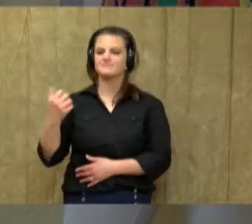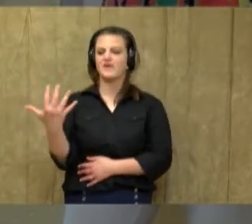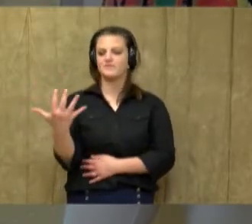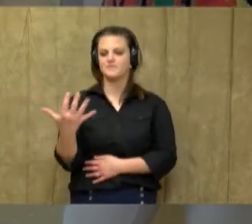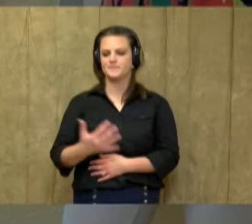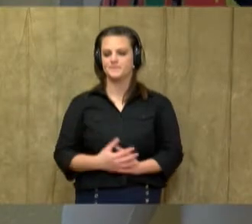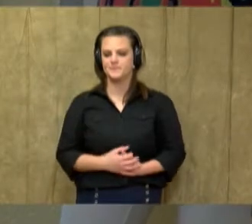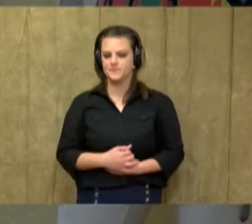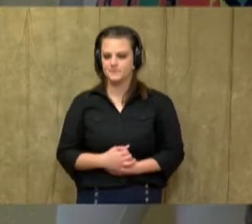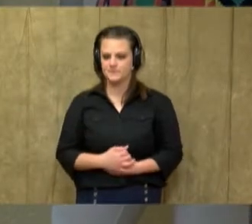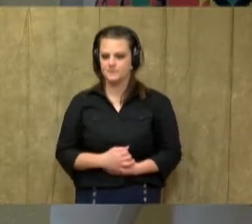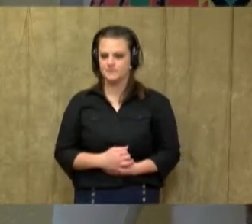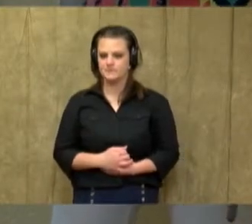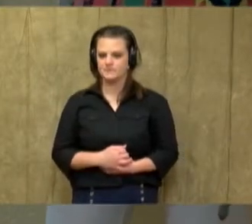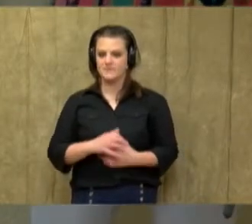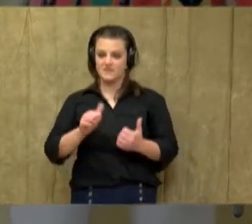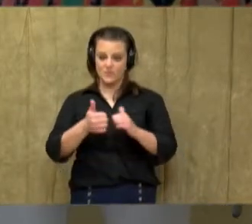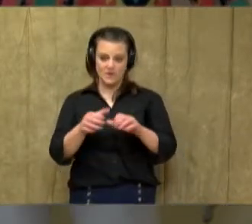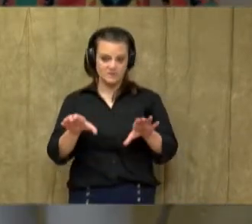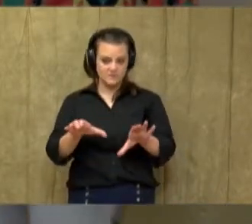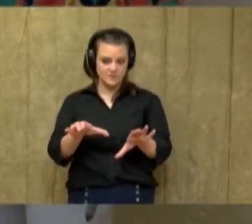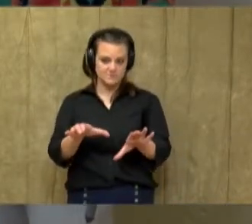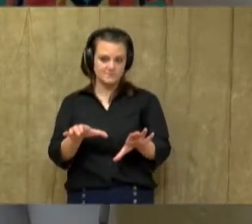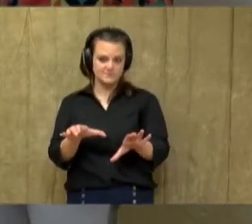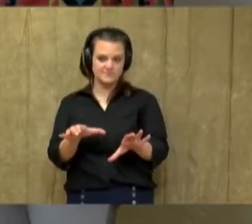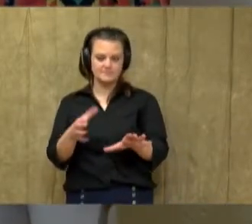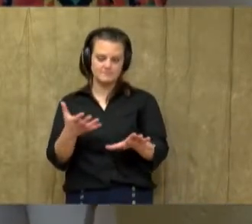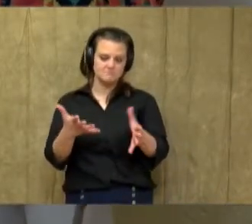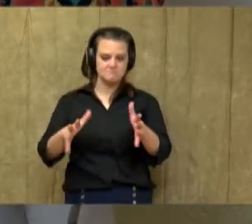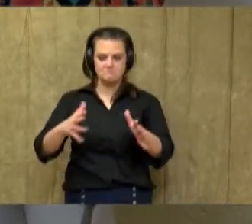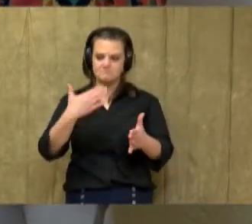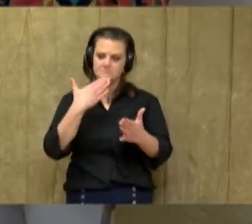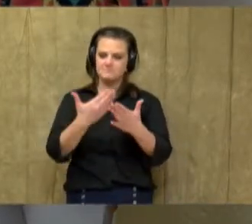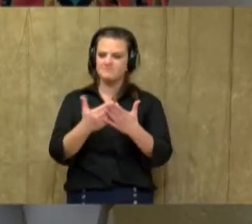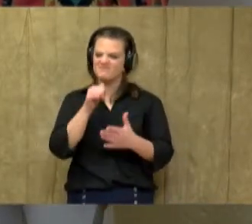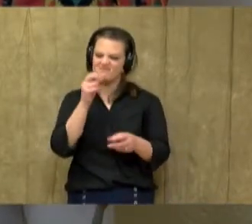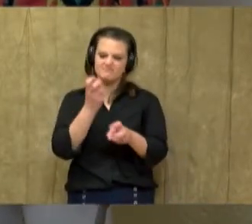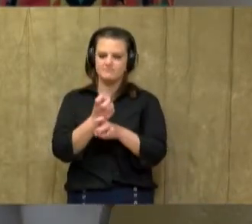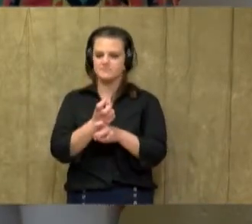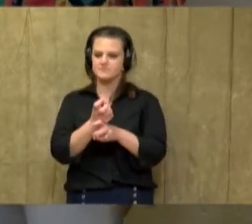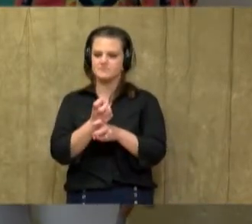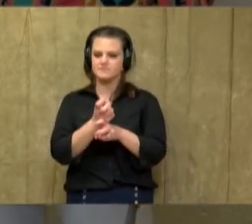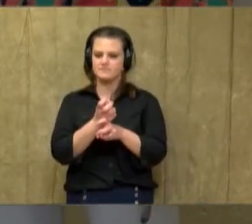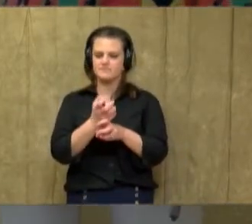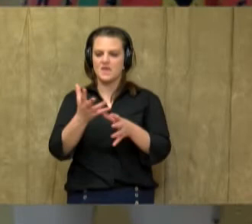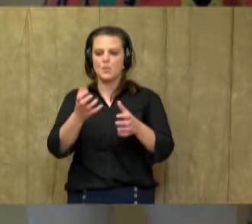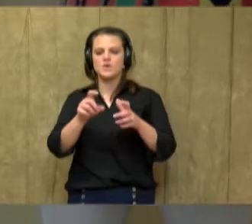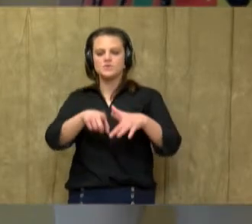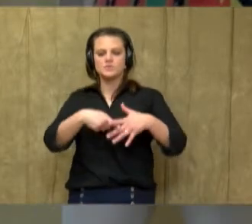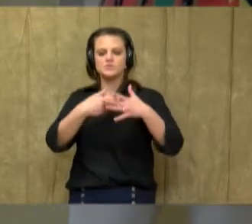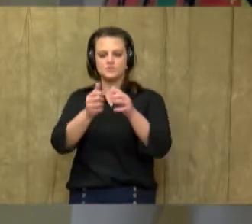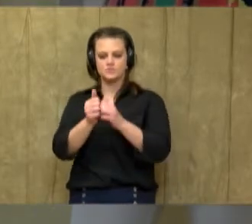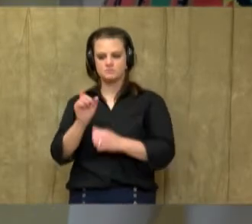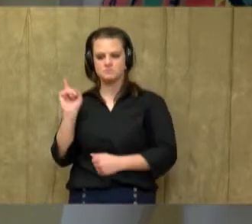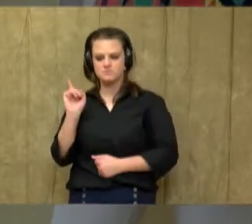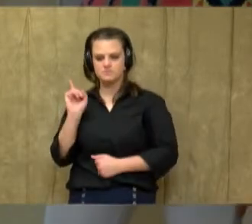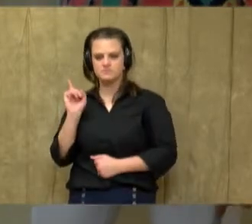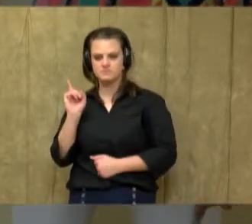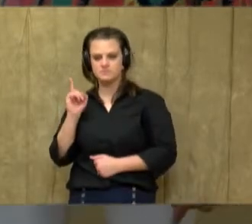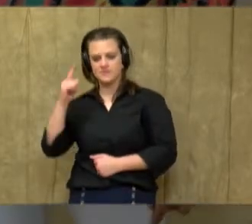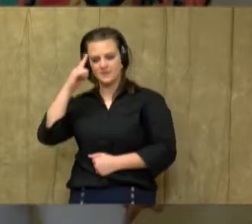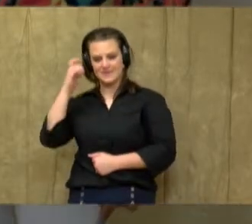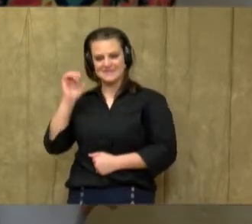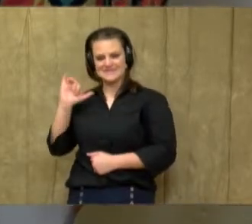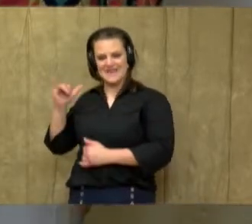5. All right, so how'd you do on the brain teaser? Pretty good. Those were not too hard. And I wanted to start off like that because I'm going to take